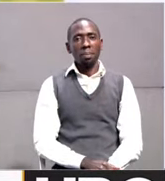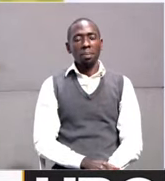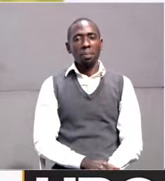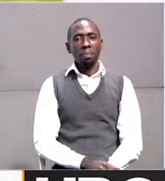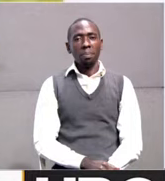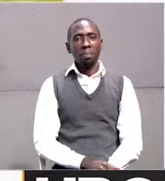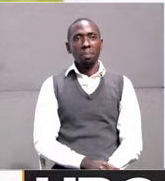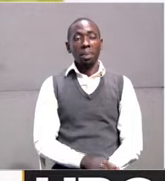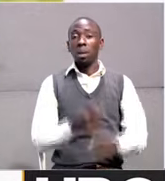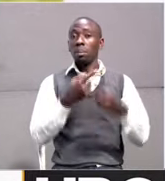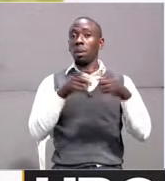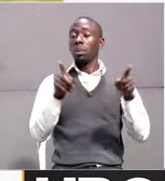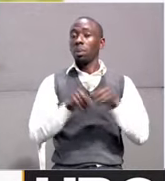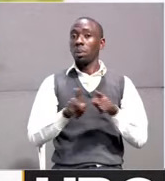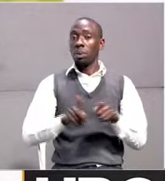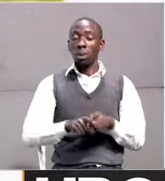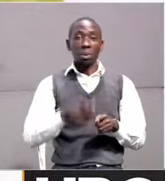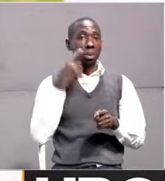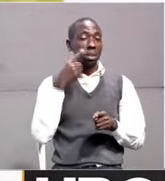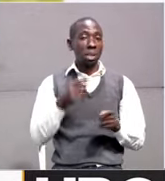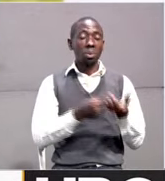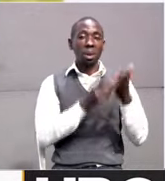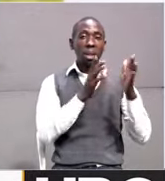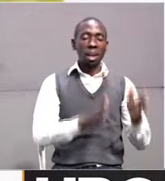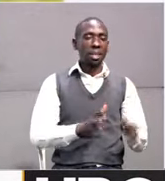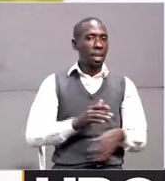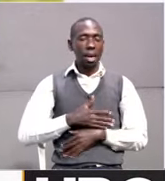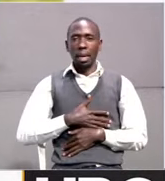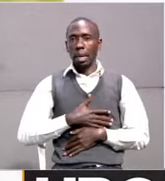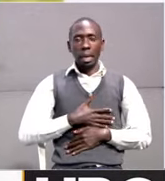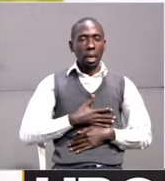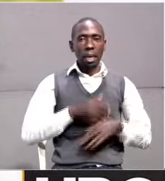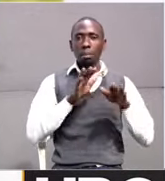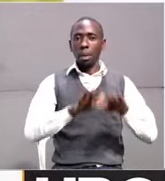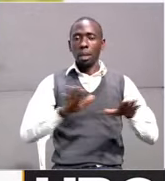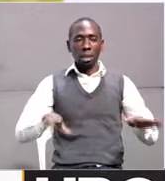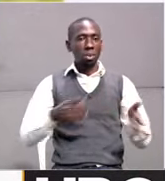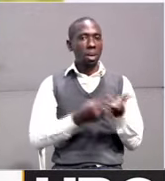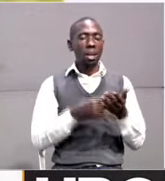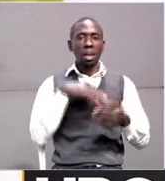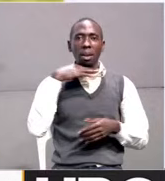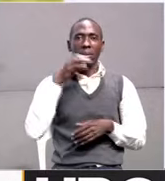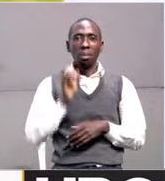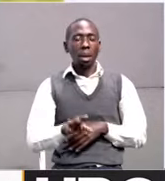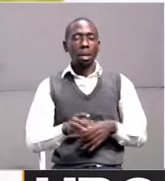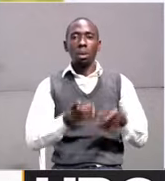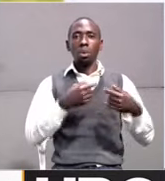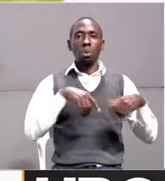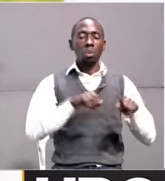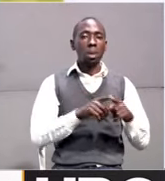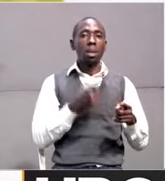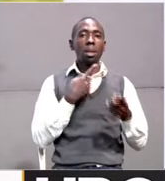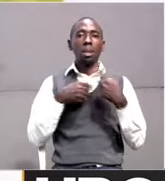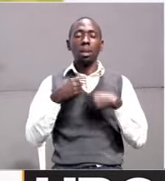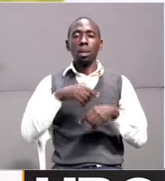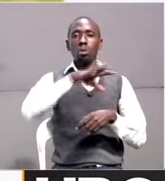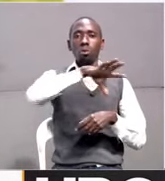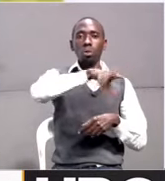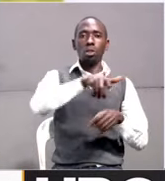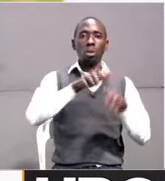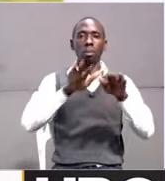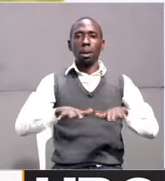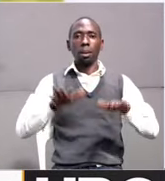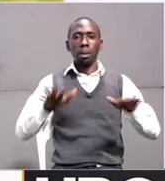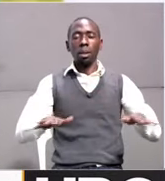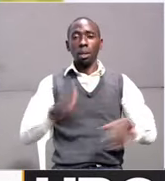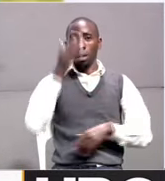But then you find that even the Ugandans are not enough, the market of Uganda is not enough. we need the regional market.